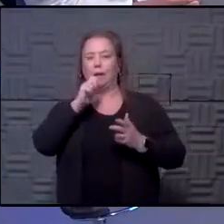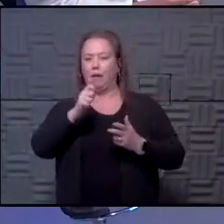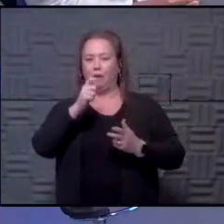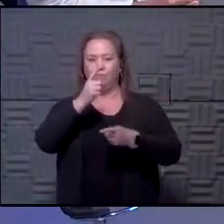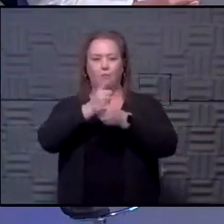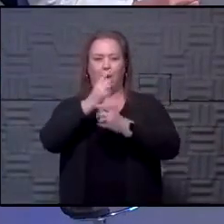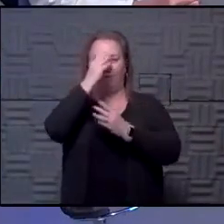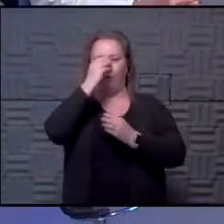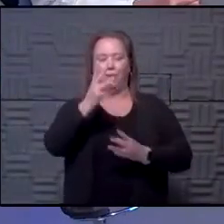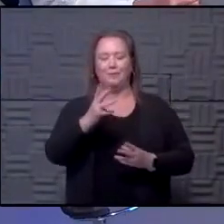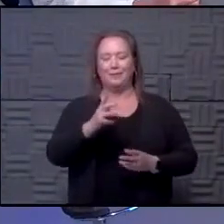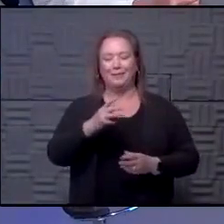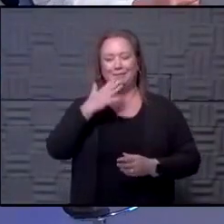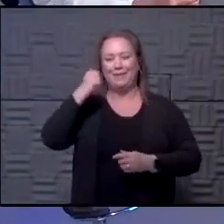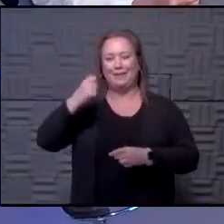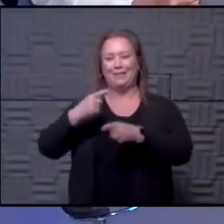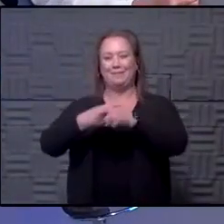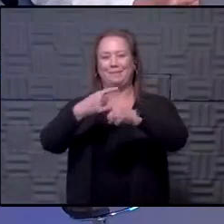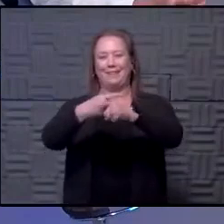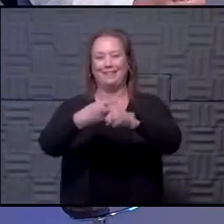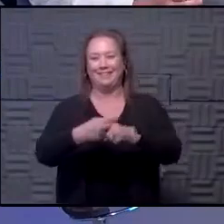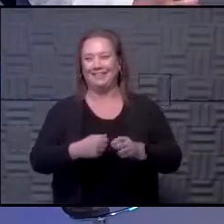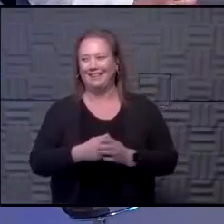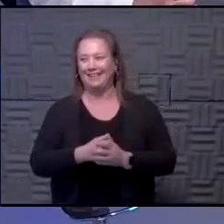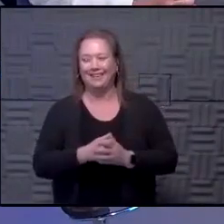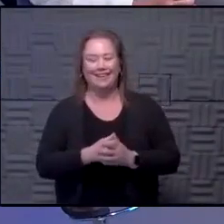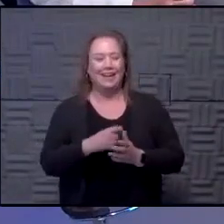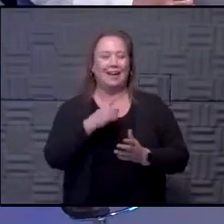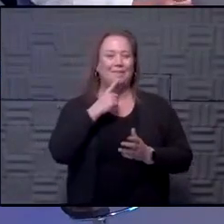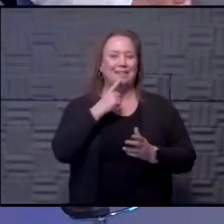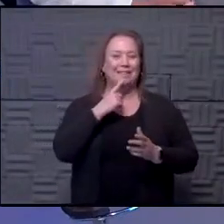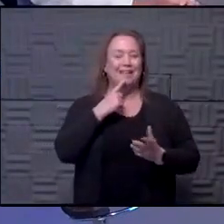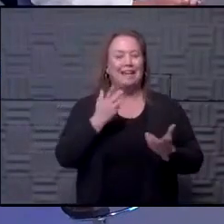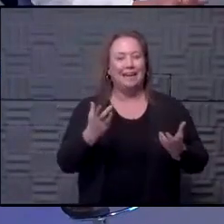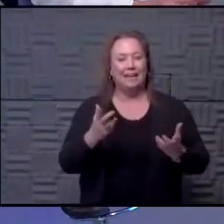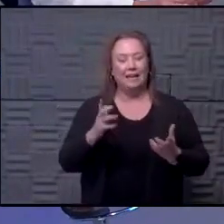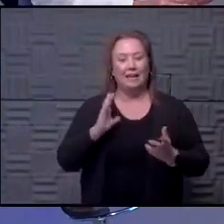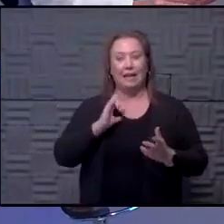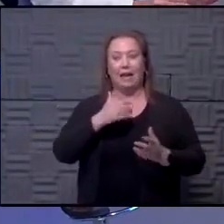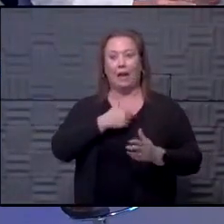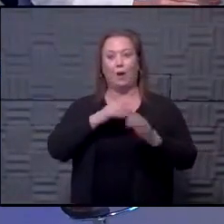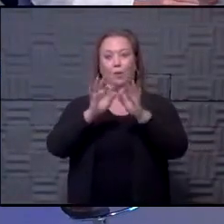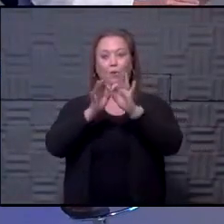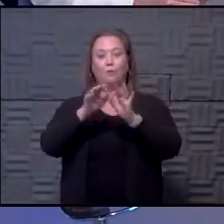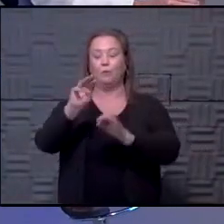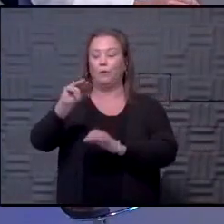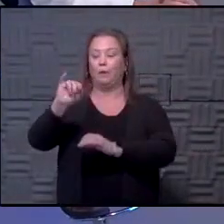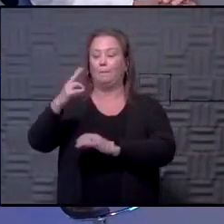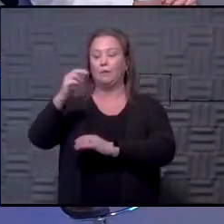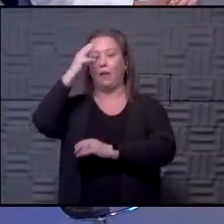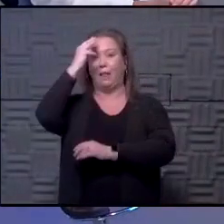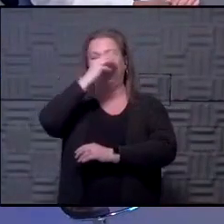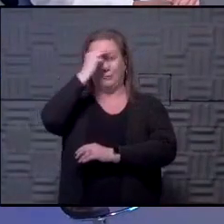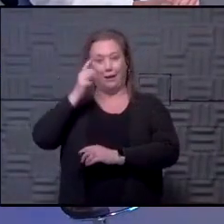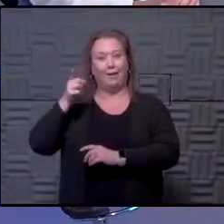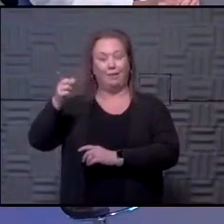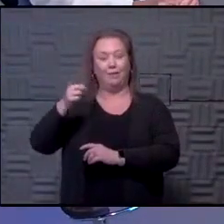than non-replicating. Yeah, well. I like that, loud information. And I would like to say, too, one of our sign interpreter, Michelle, she